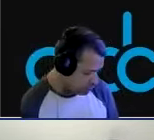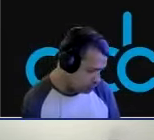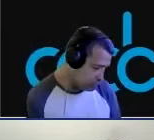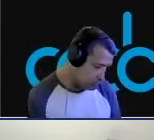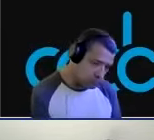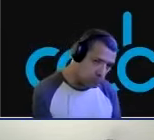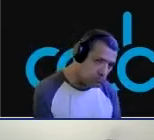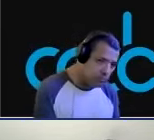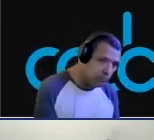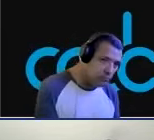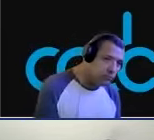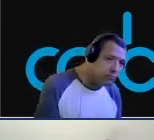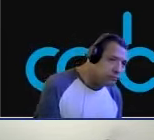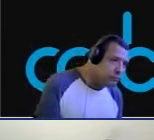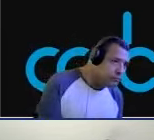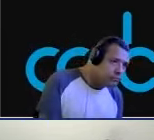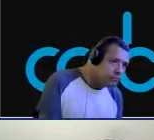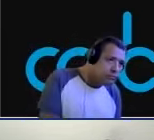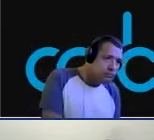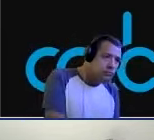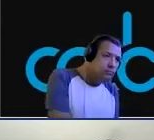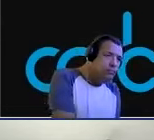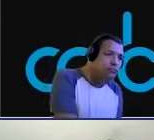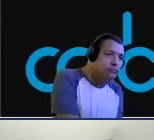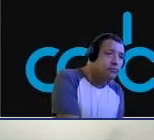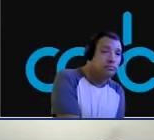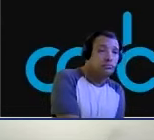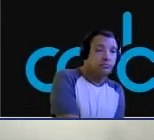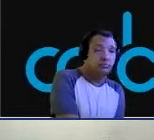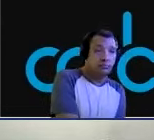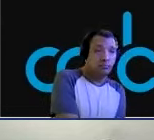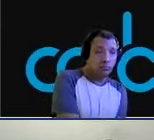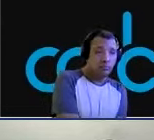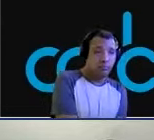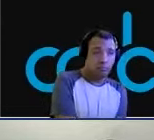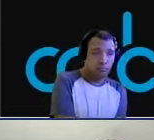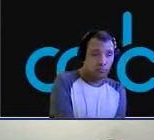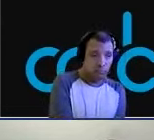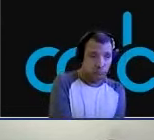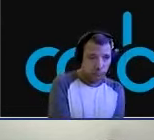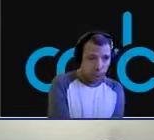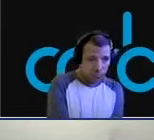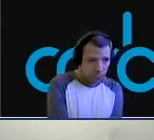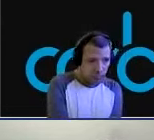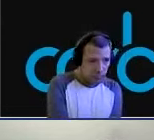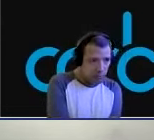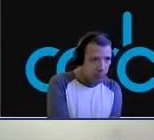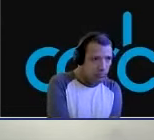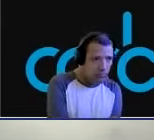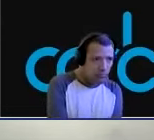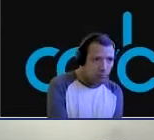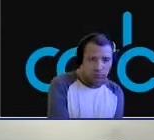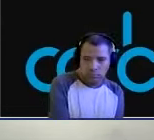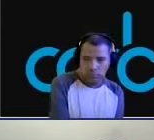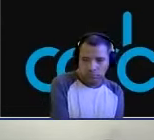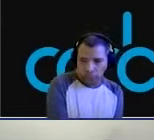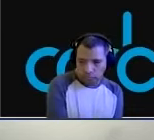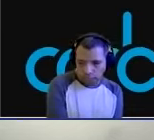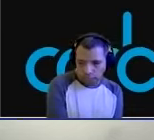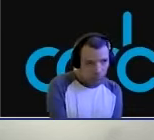SDOH. Ideal to have a statewide training of how to ask questions. That's all by Allie. She could talk about